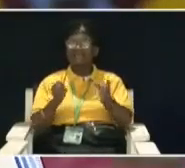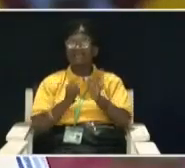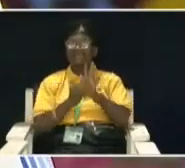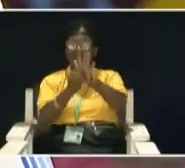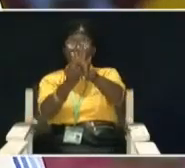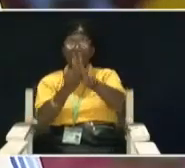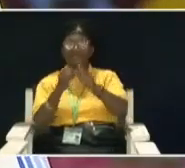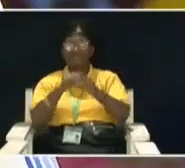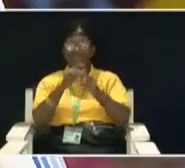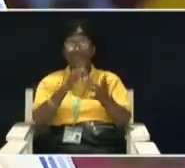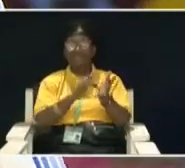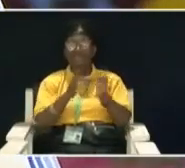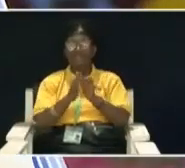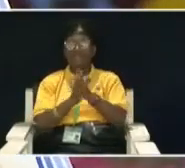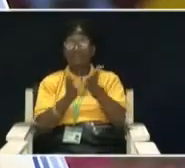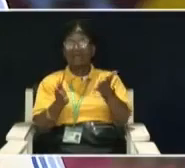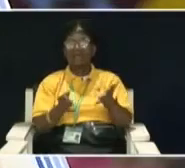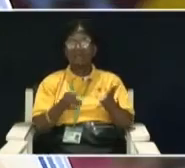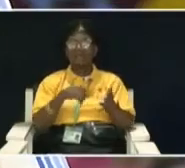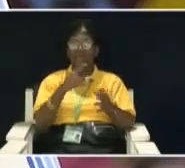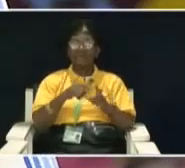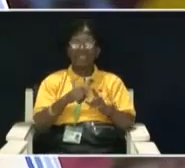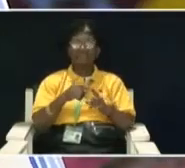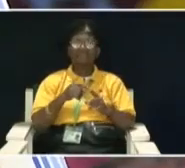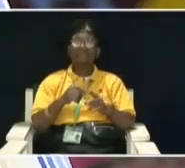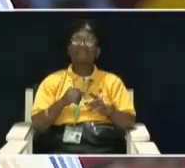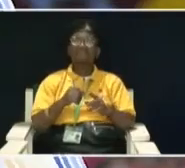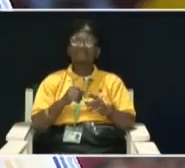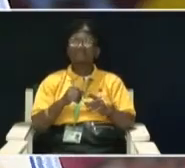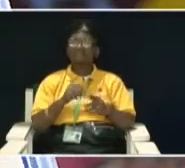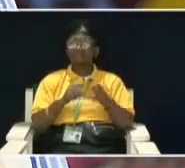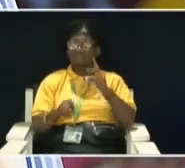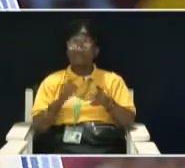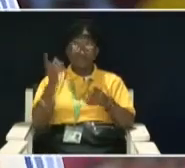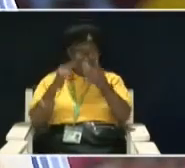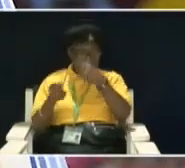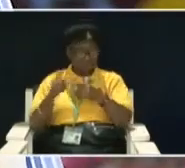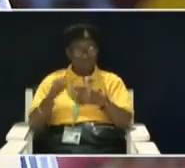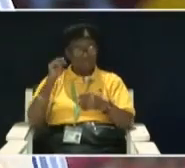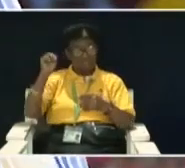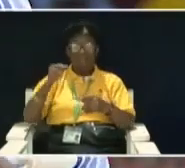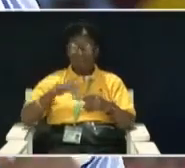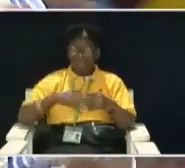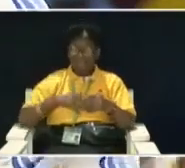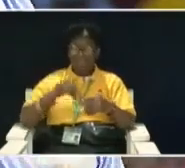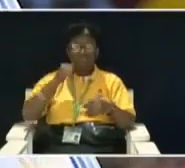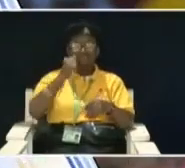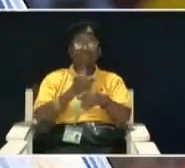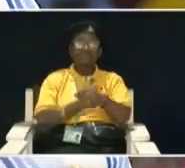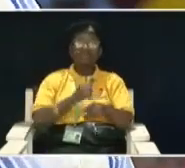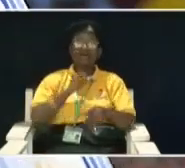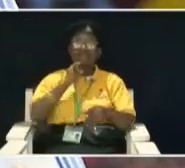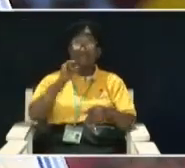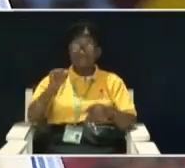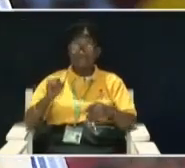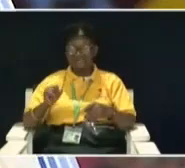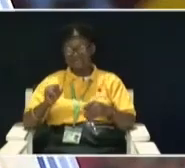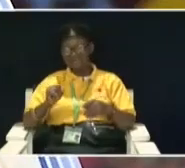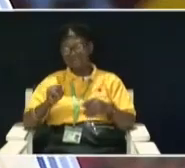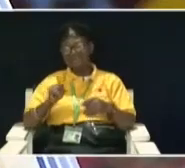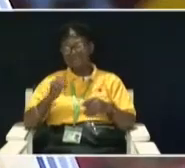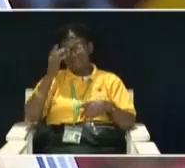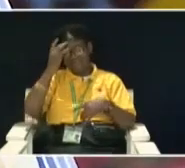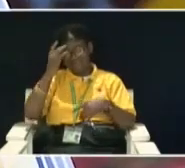said, "My daughter is grievously vexed of the devil. Come and help me." And Jesus Christ said, "Don't worry yourself. That case